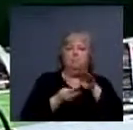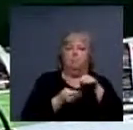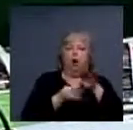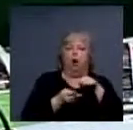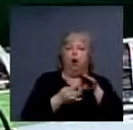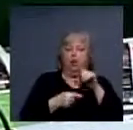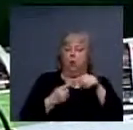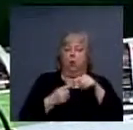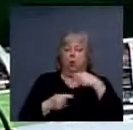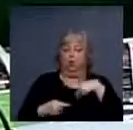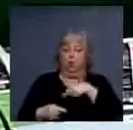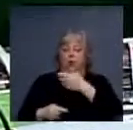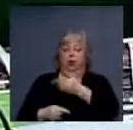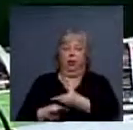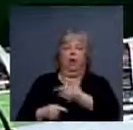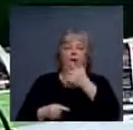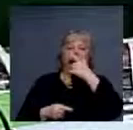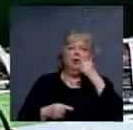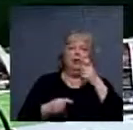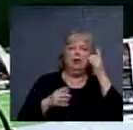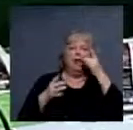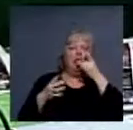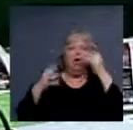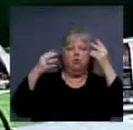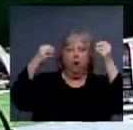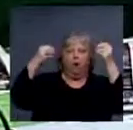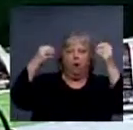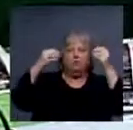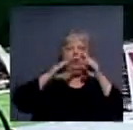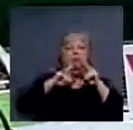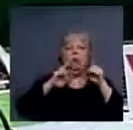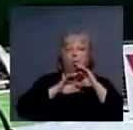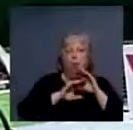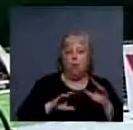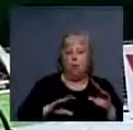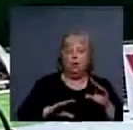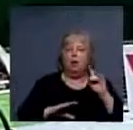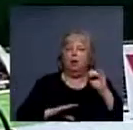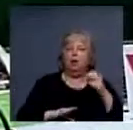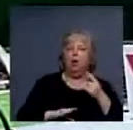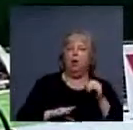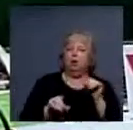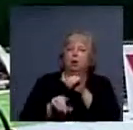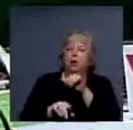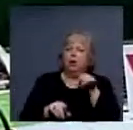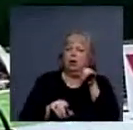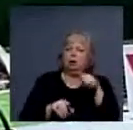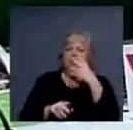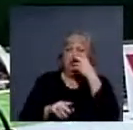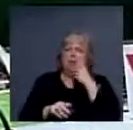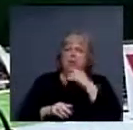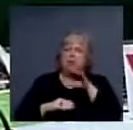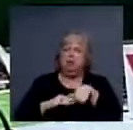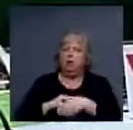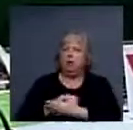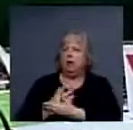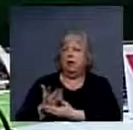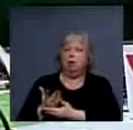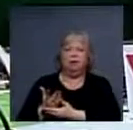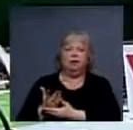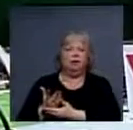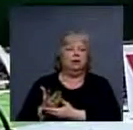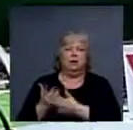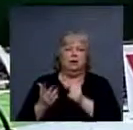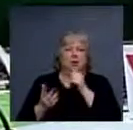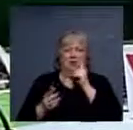lights are all off and everything is quiet. And so dogs are just like you, they sleep at night. Absolutely. So I don't think